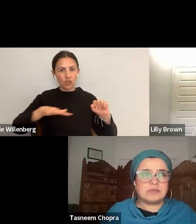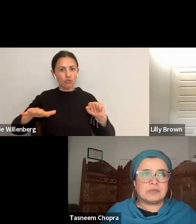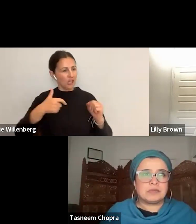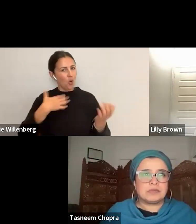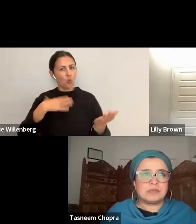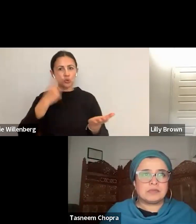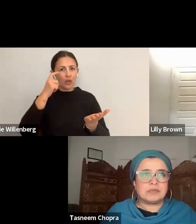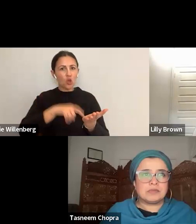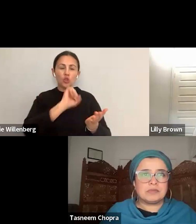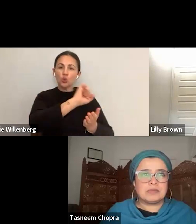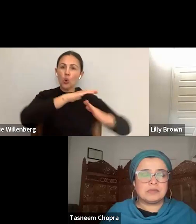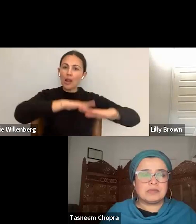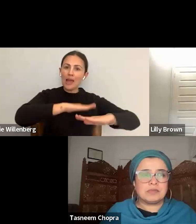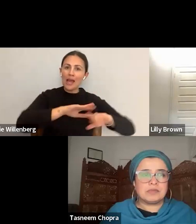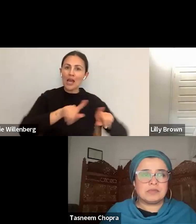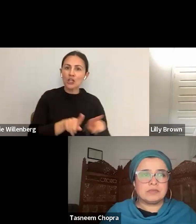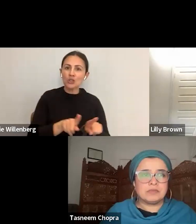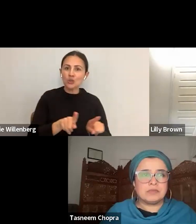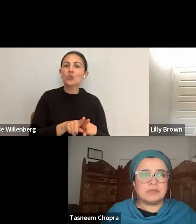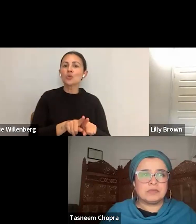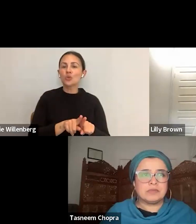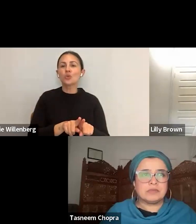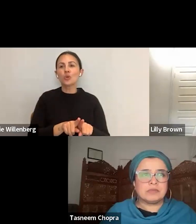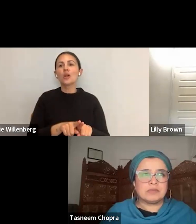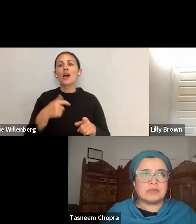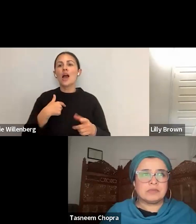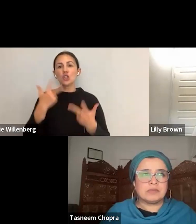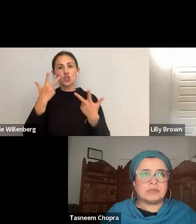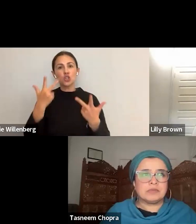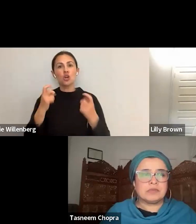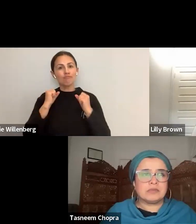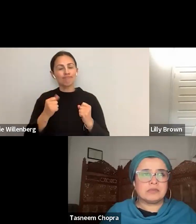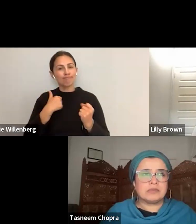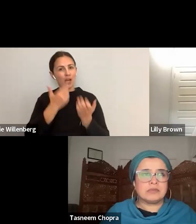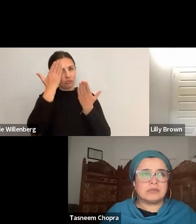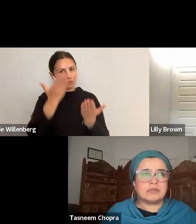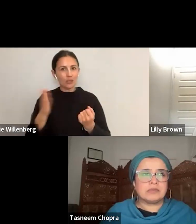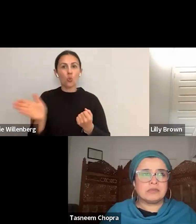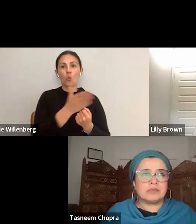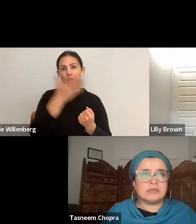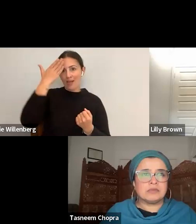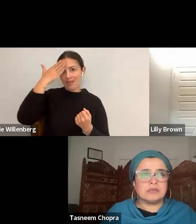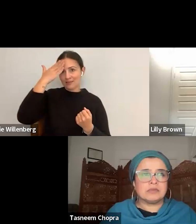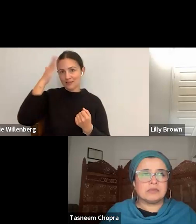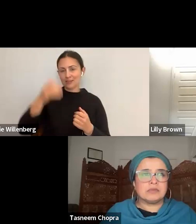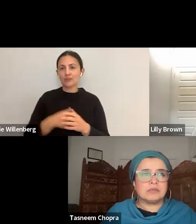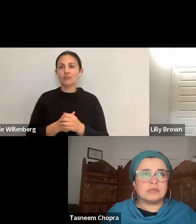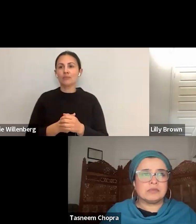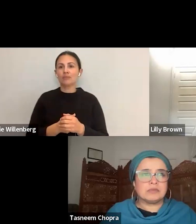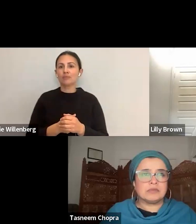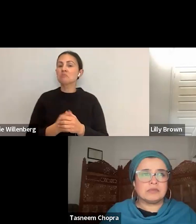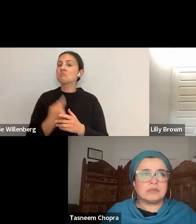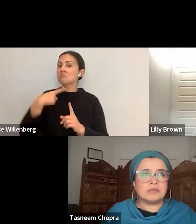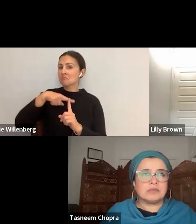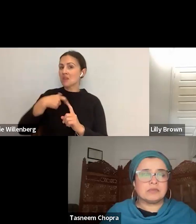dialing in from today, and to share my deep respect to the elders of those places, and also to extend that respect to any Aboriginal and